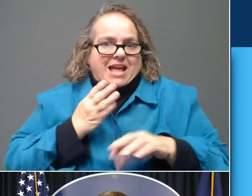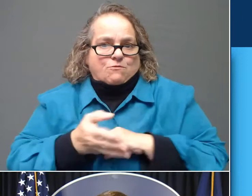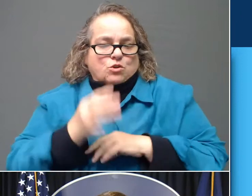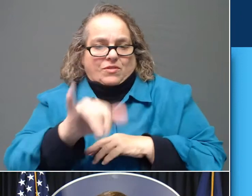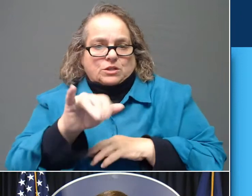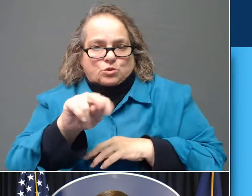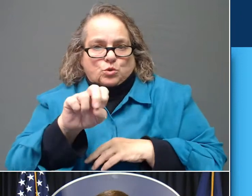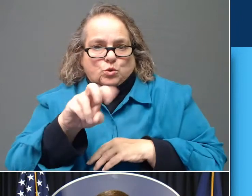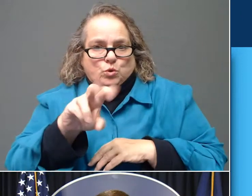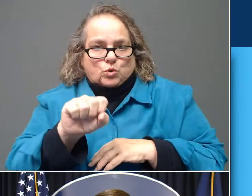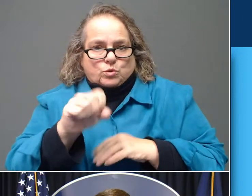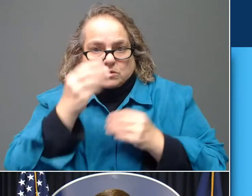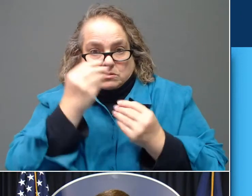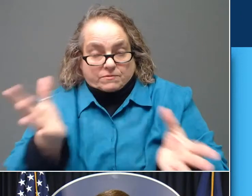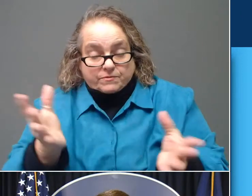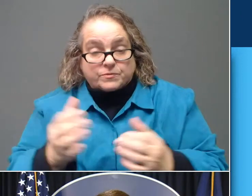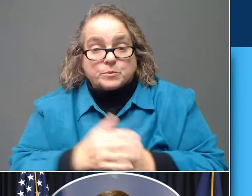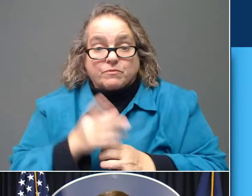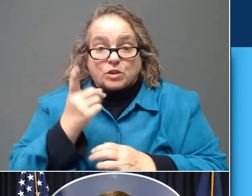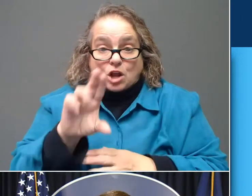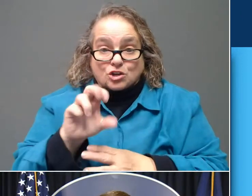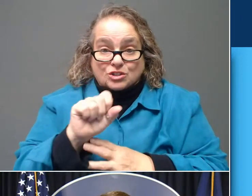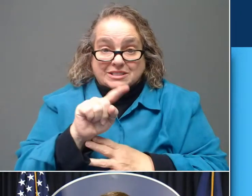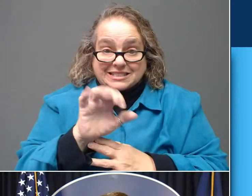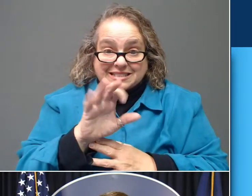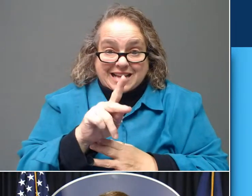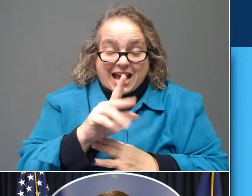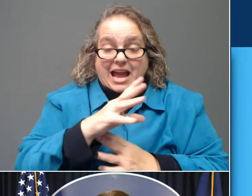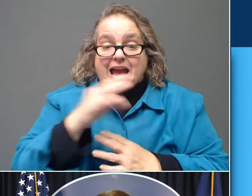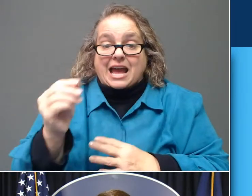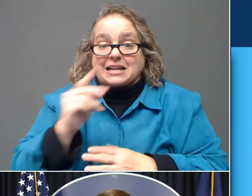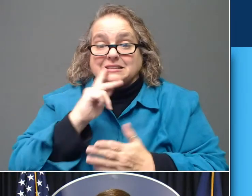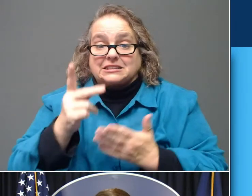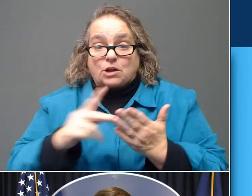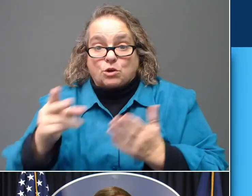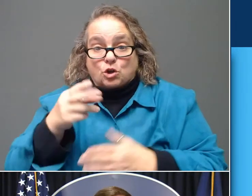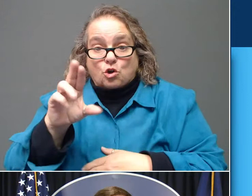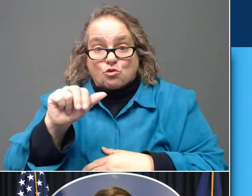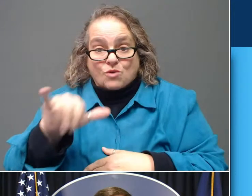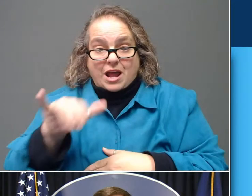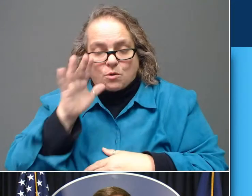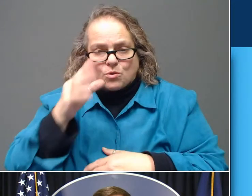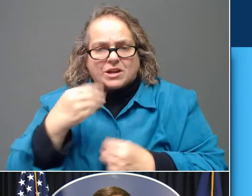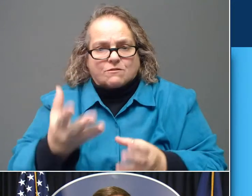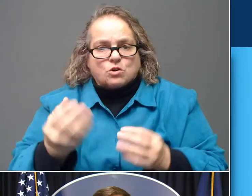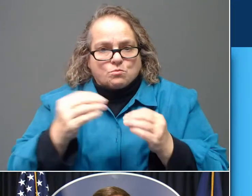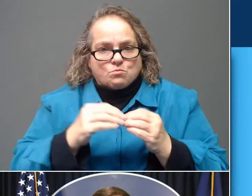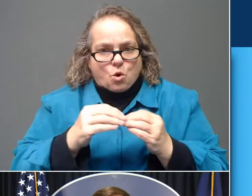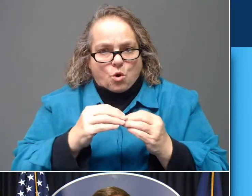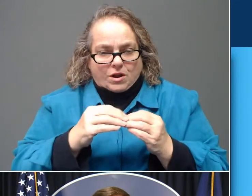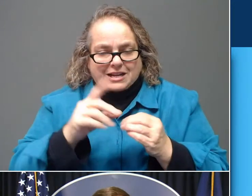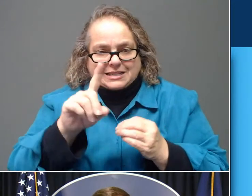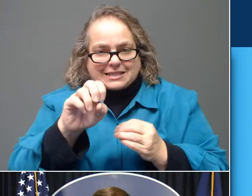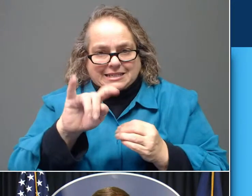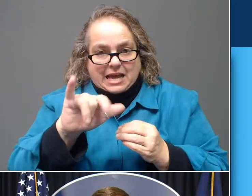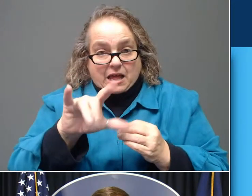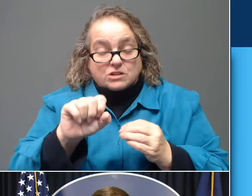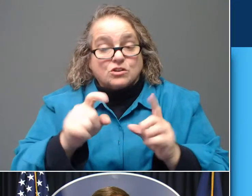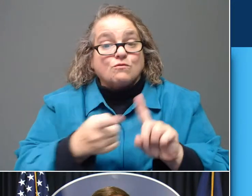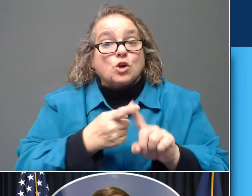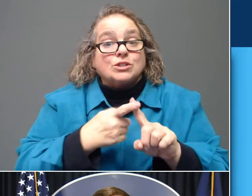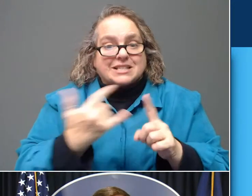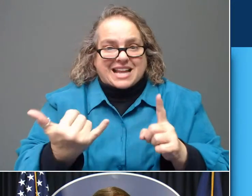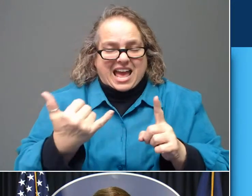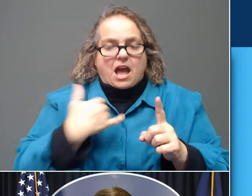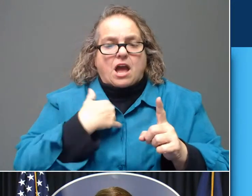and Secretary Gray will offer more details in a minute, but I want to first share a video that walks through what Kentuckians can expect